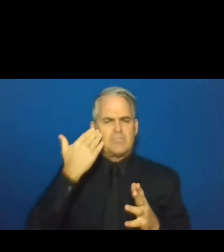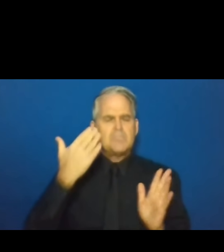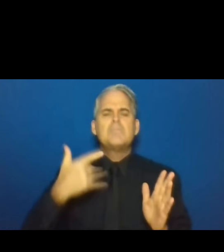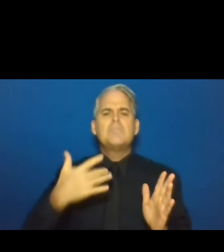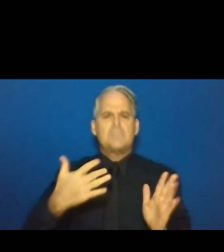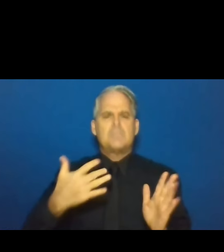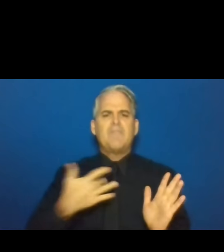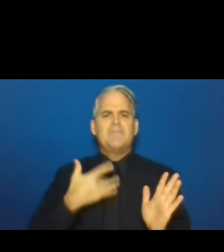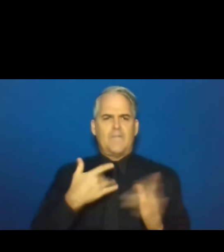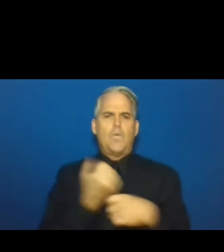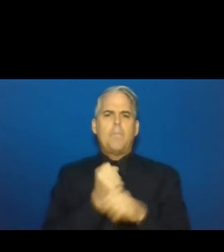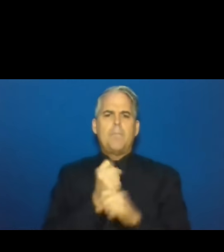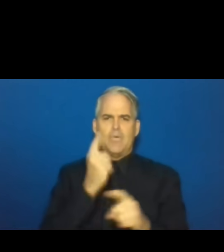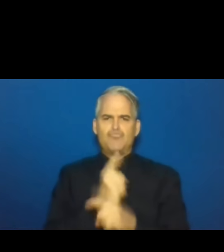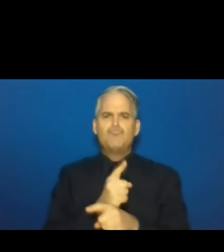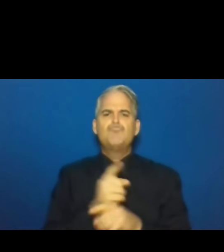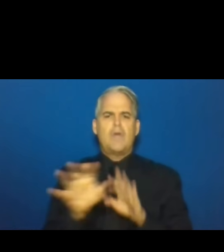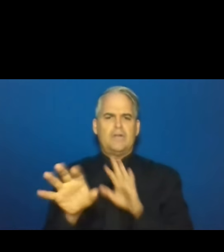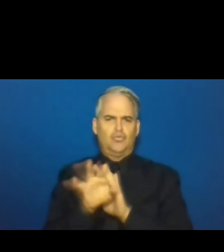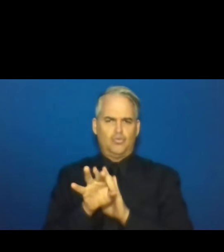manner.